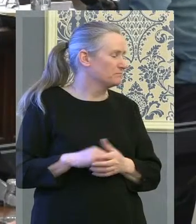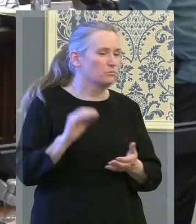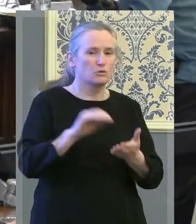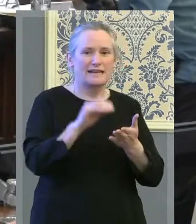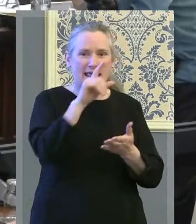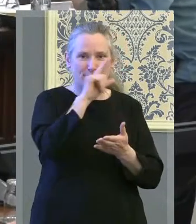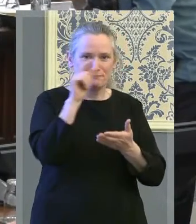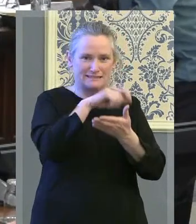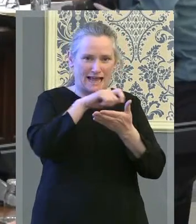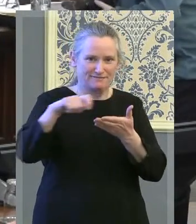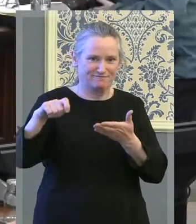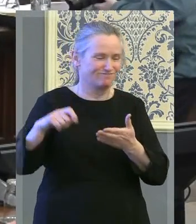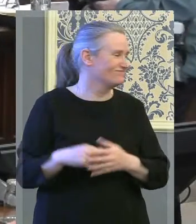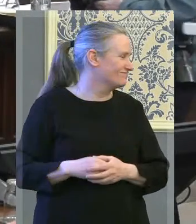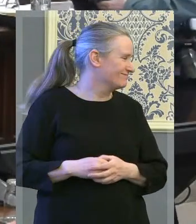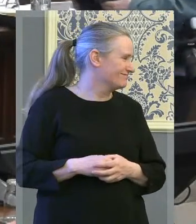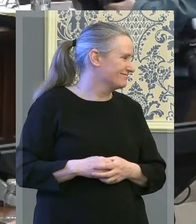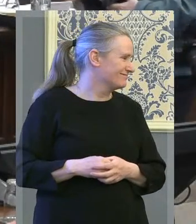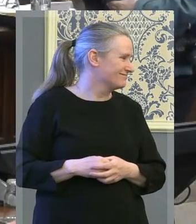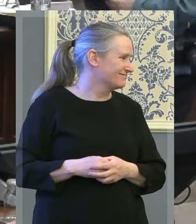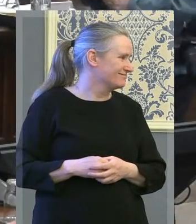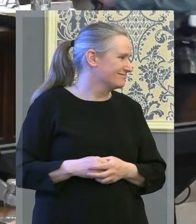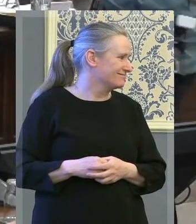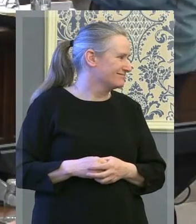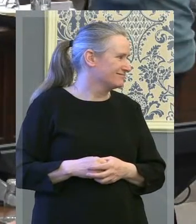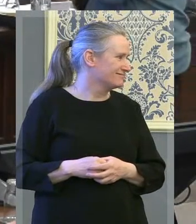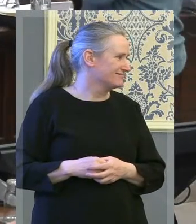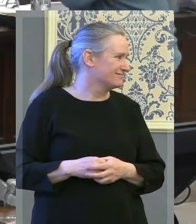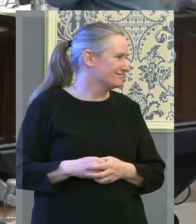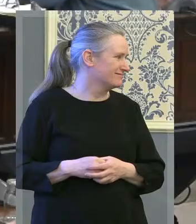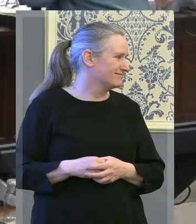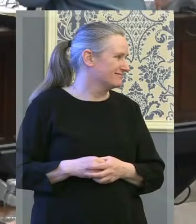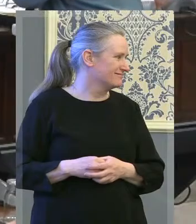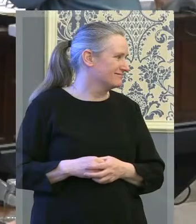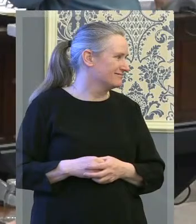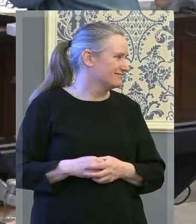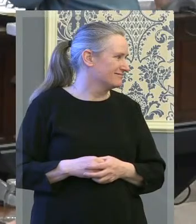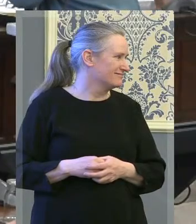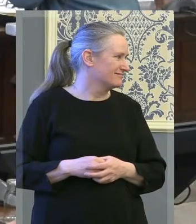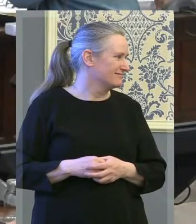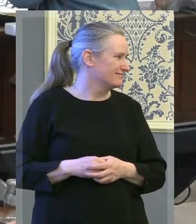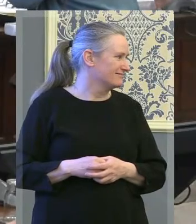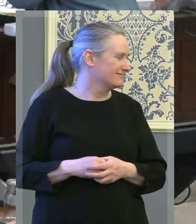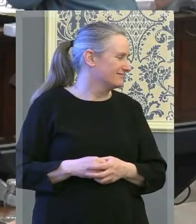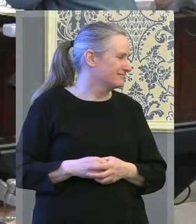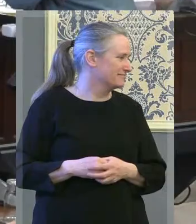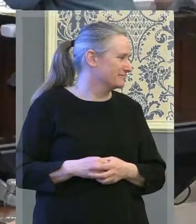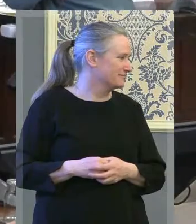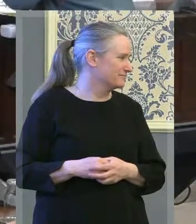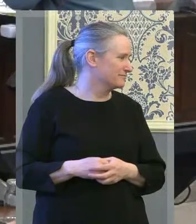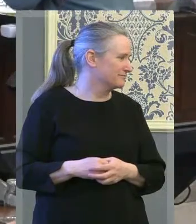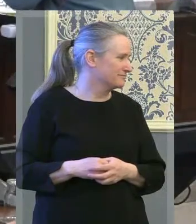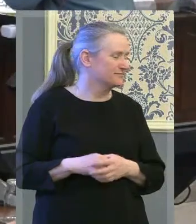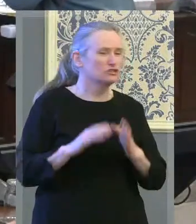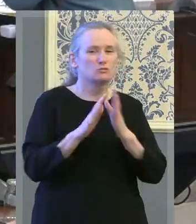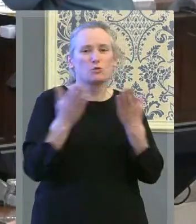into his trusty left hand here while he signs the Freedom Book.